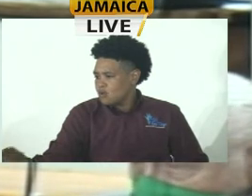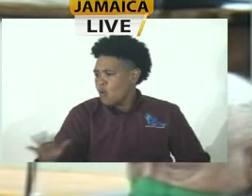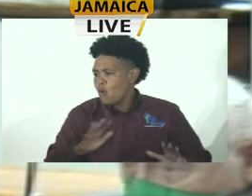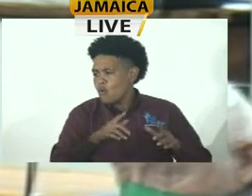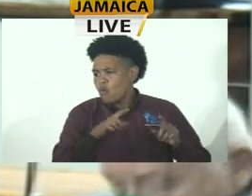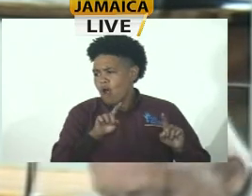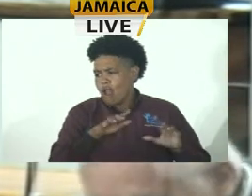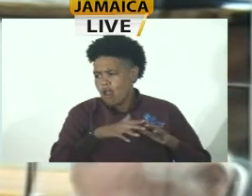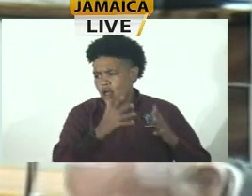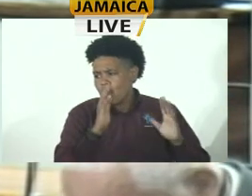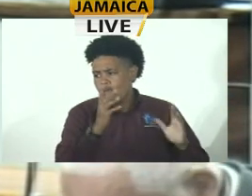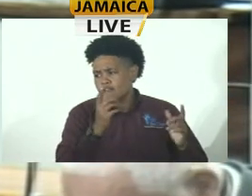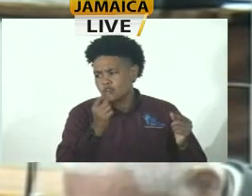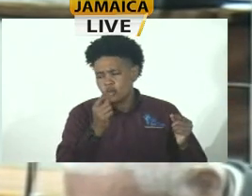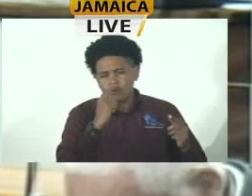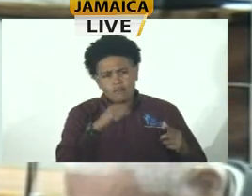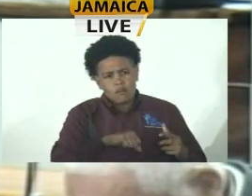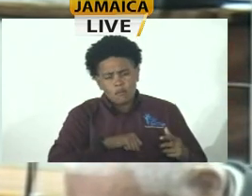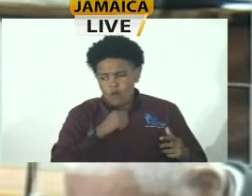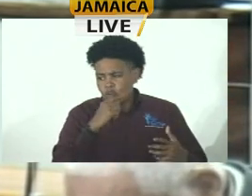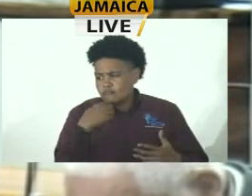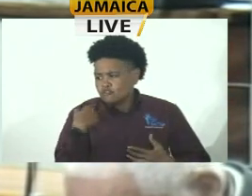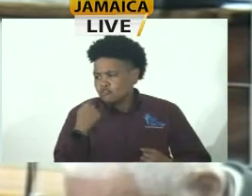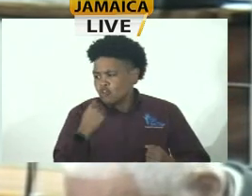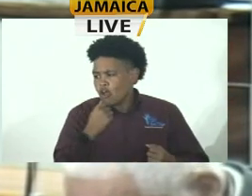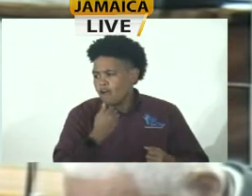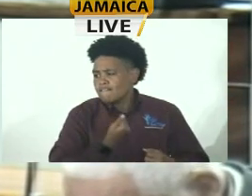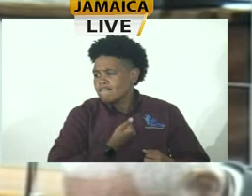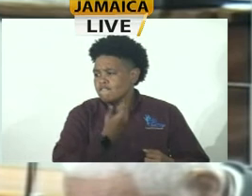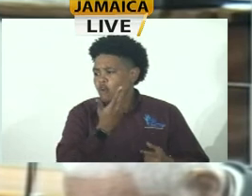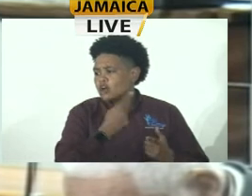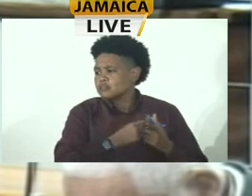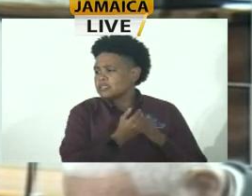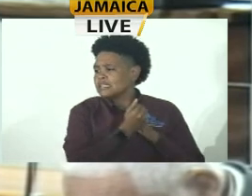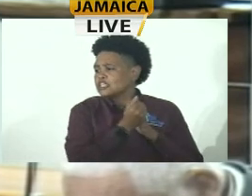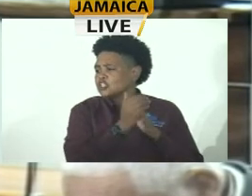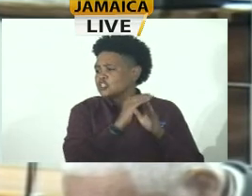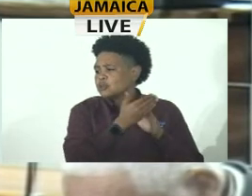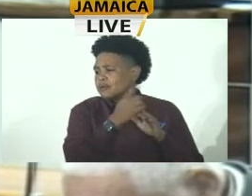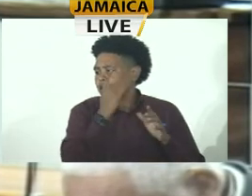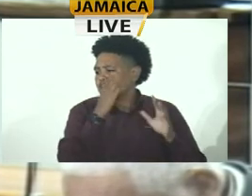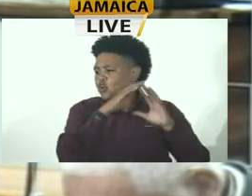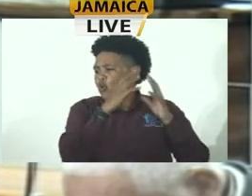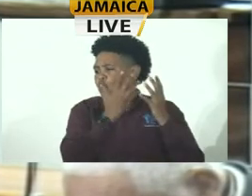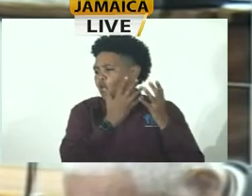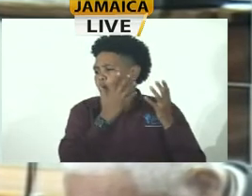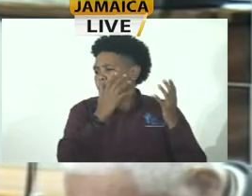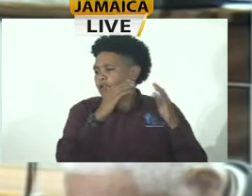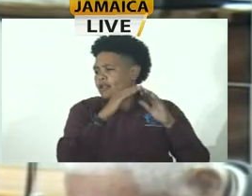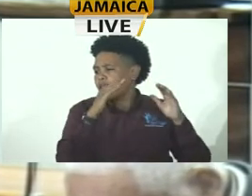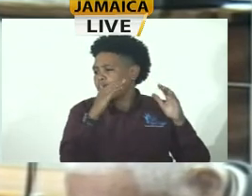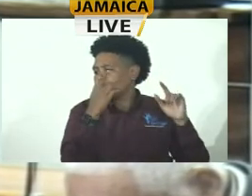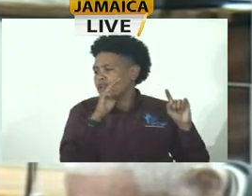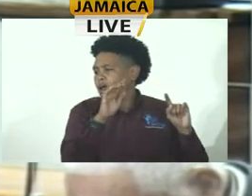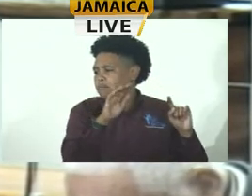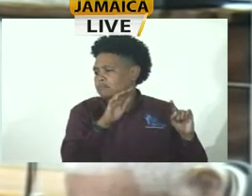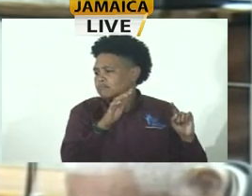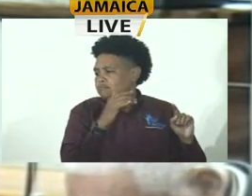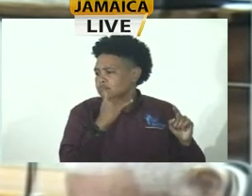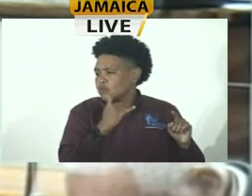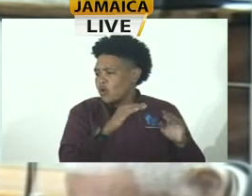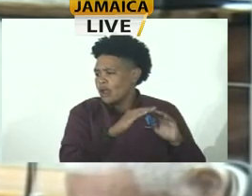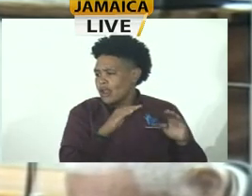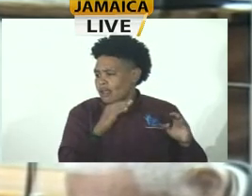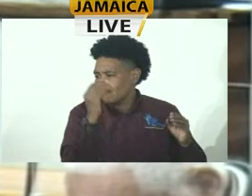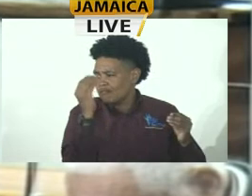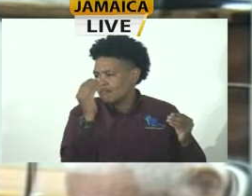strong voice and leadership of jamaica on the global stage but as we can know more than ever